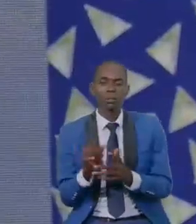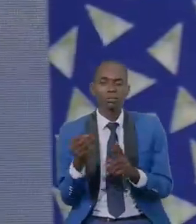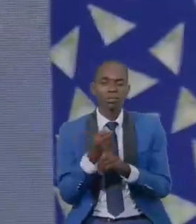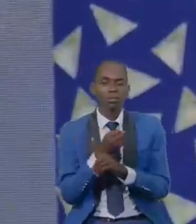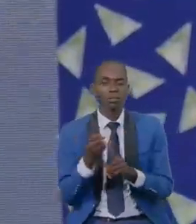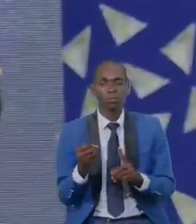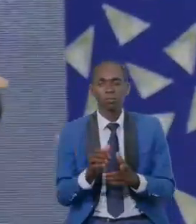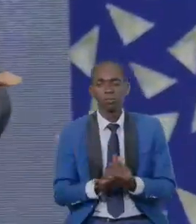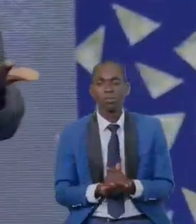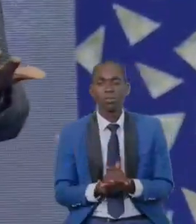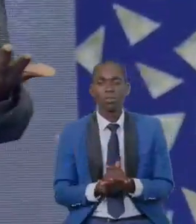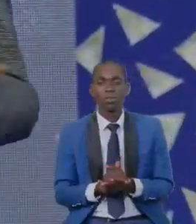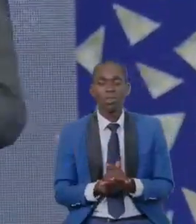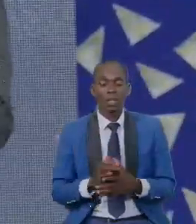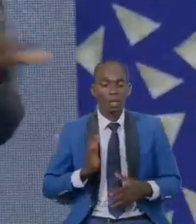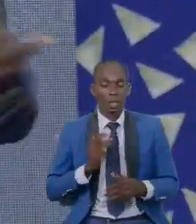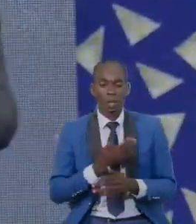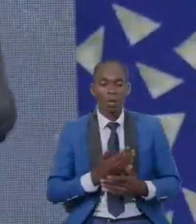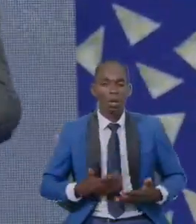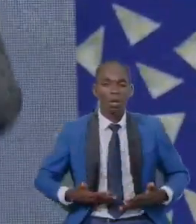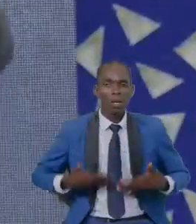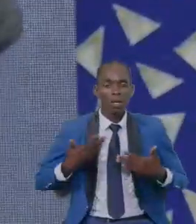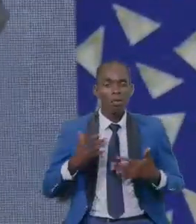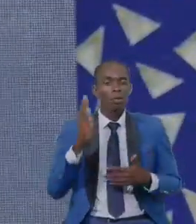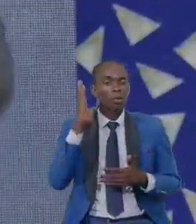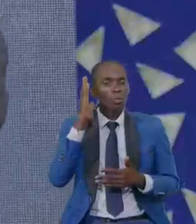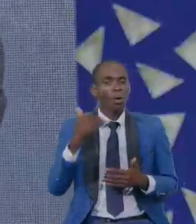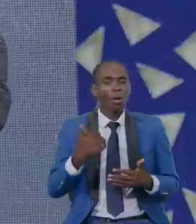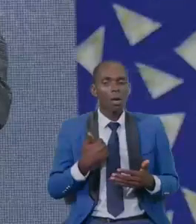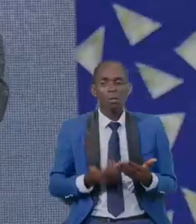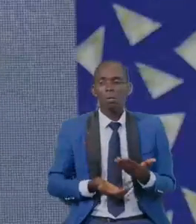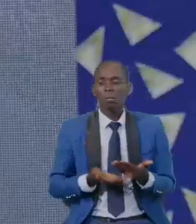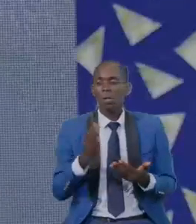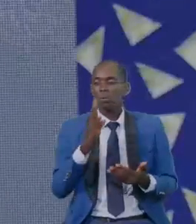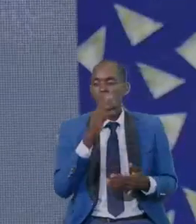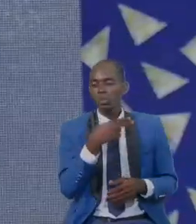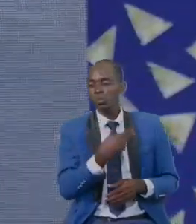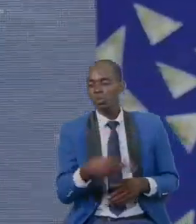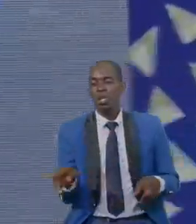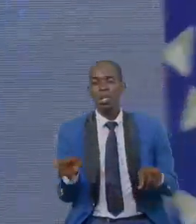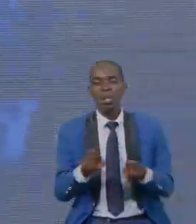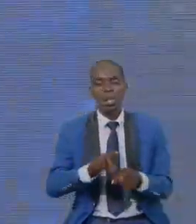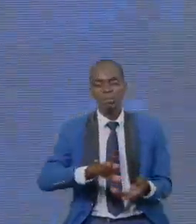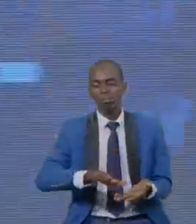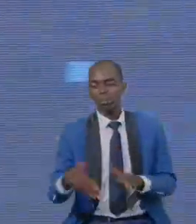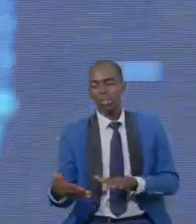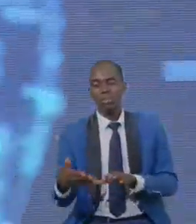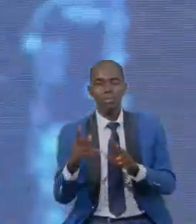Our life would have been useless, like you are a dead person.